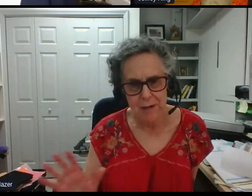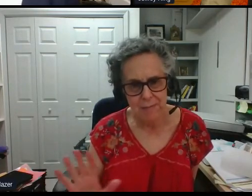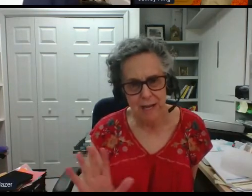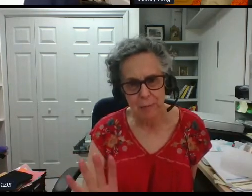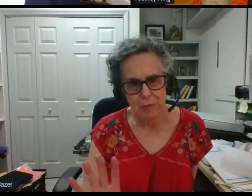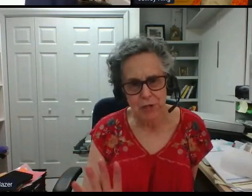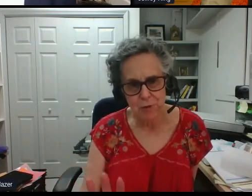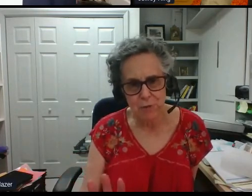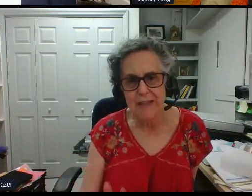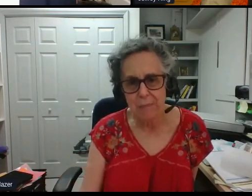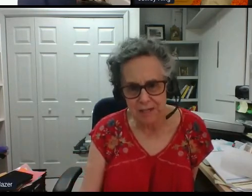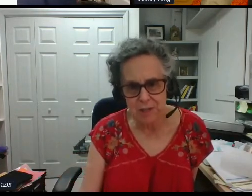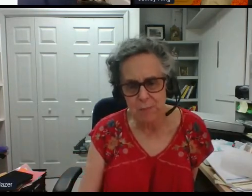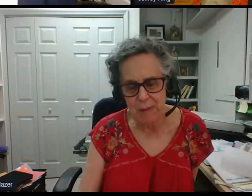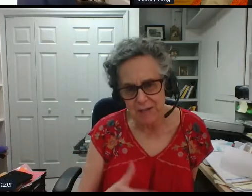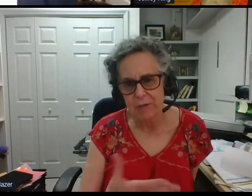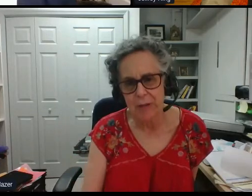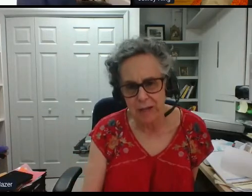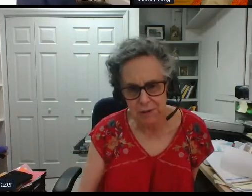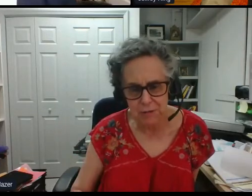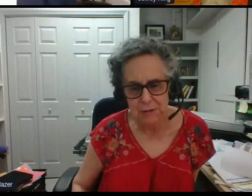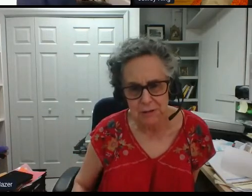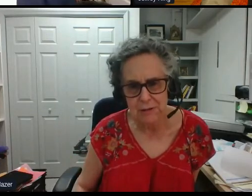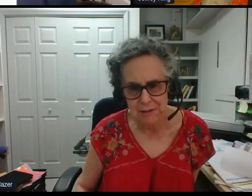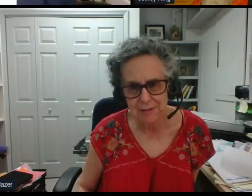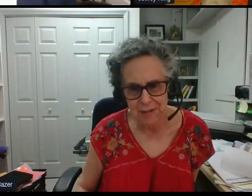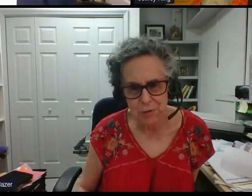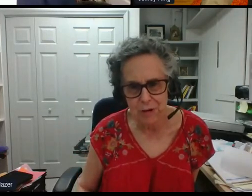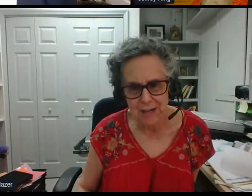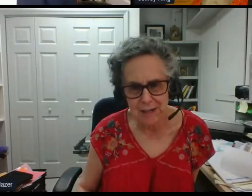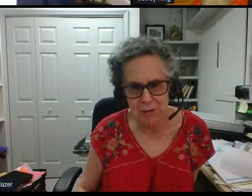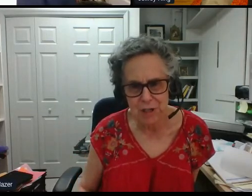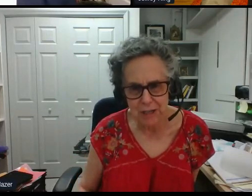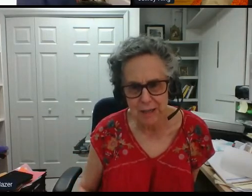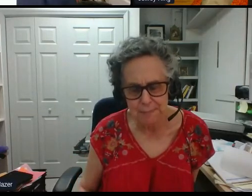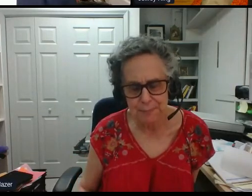that message back. So thank you, Victoria. I appreciate that.